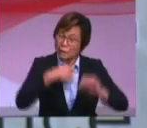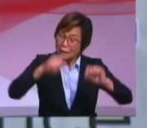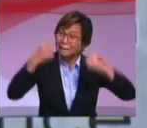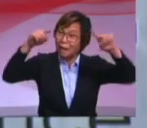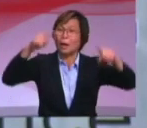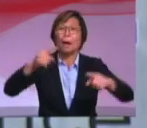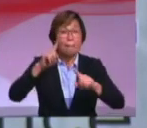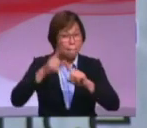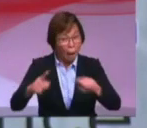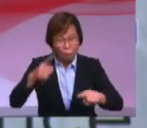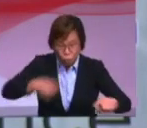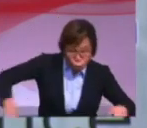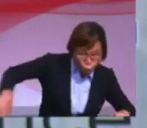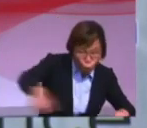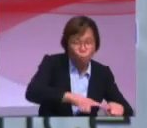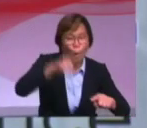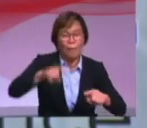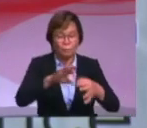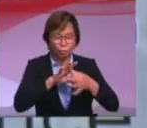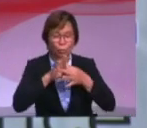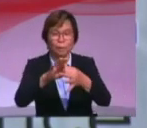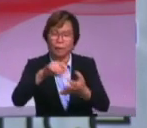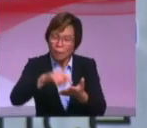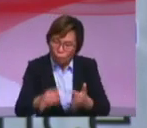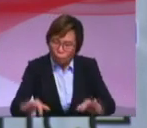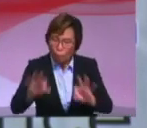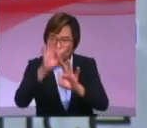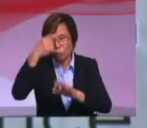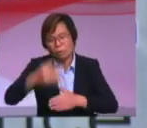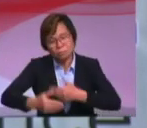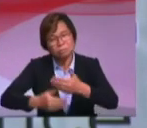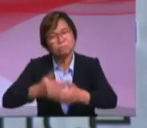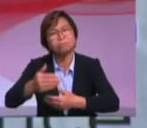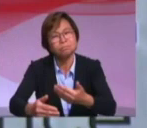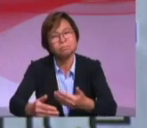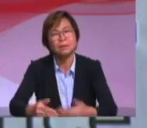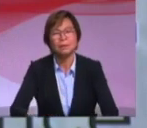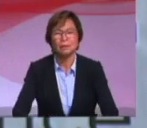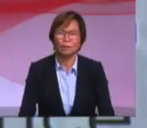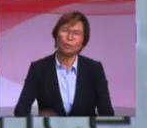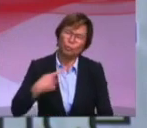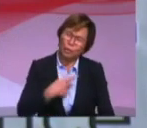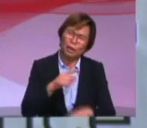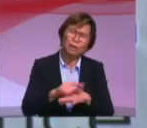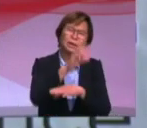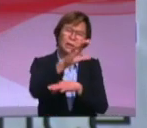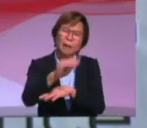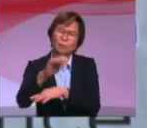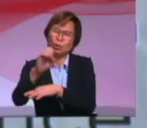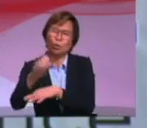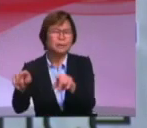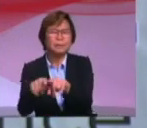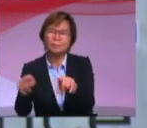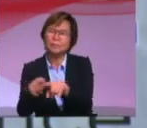the full collaboration from the public uh this is important for us to move forward and you have you seen that we are using the cmco exactly